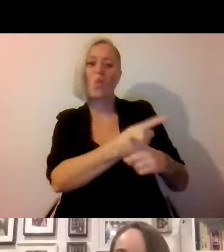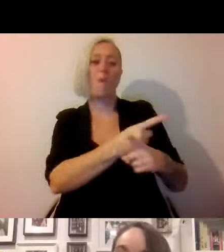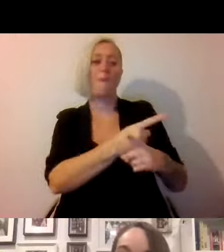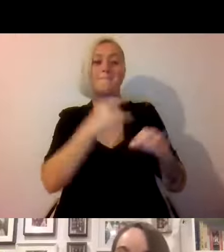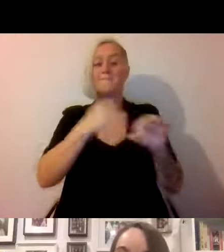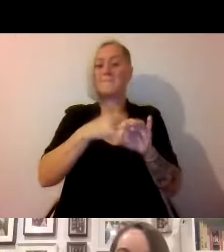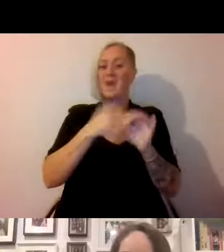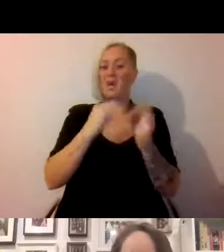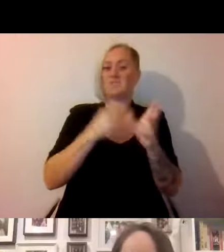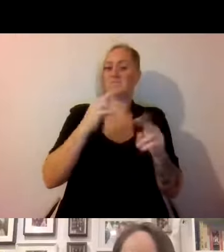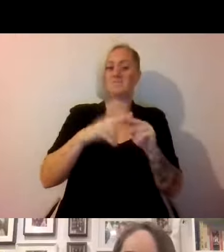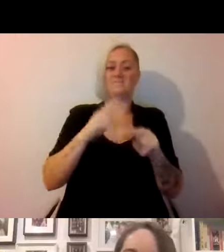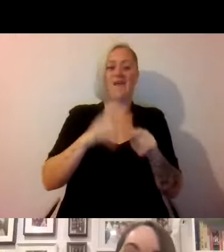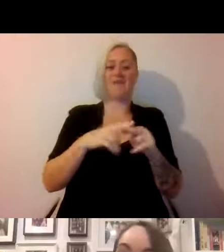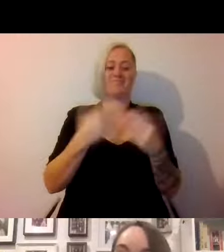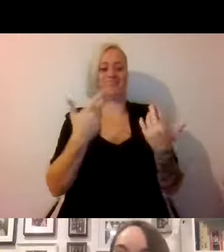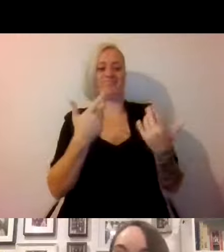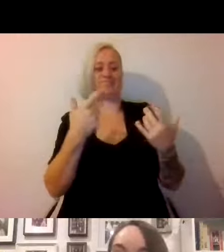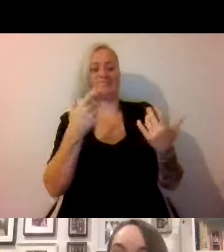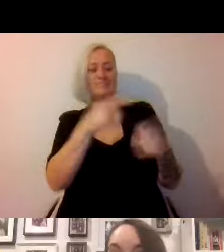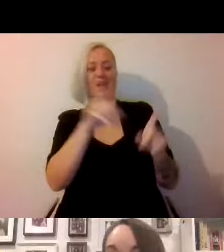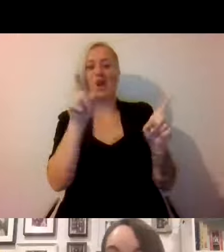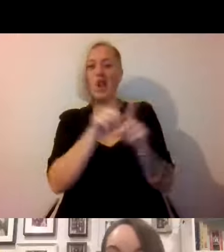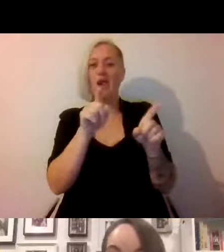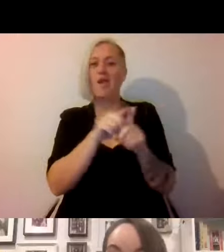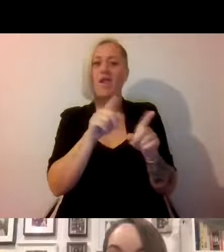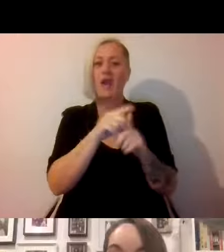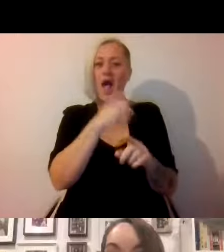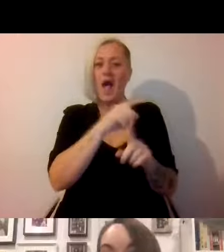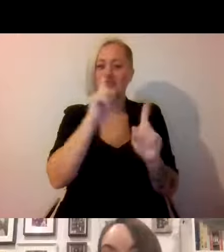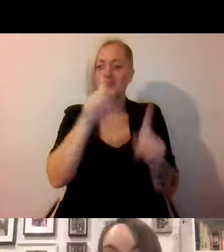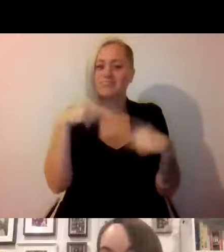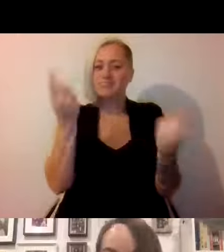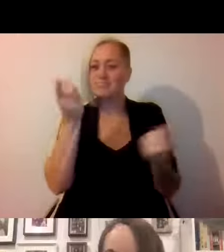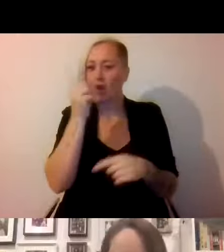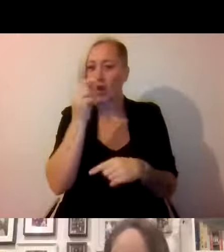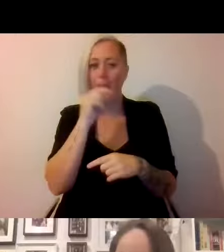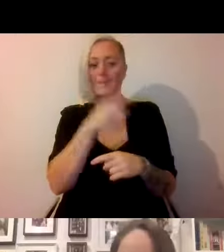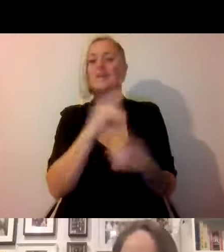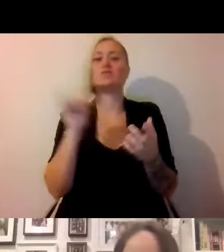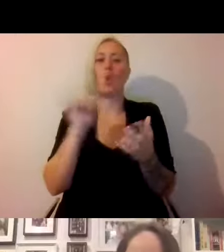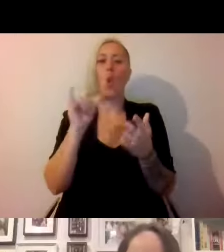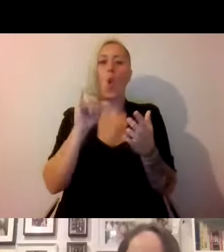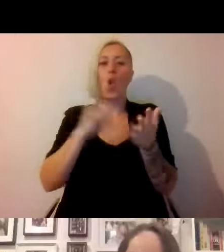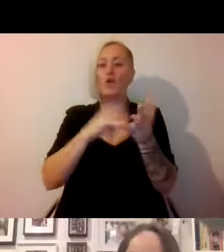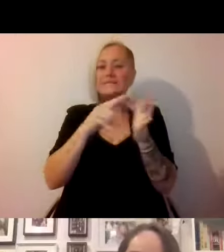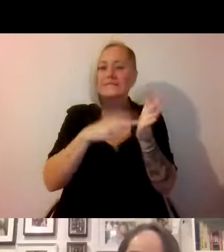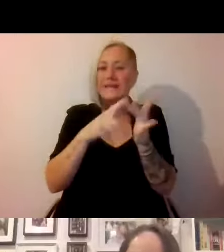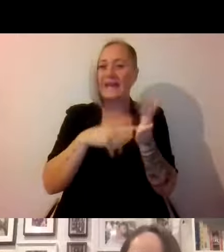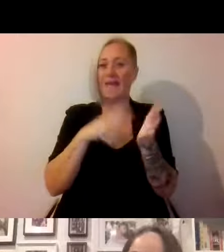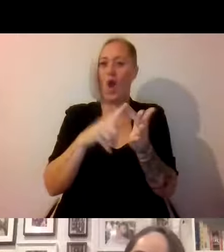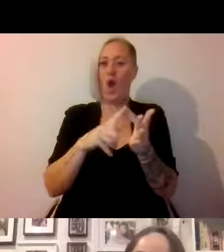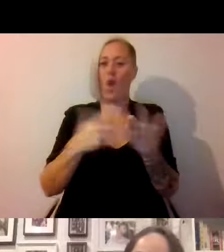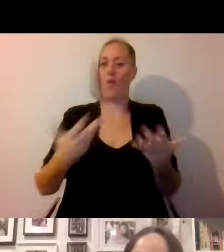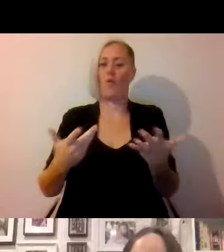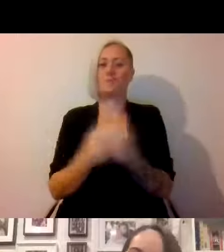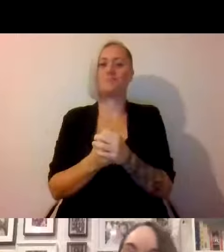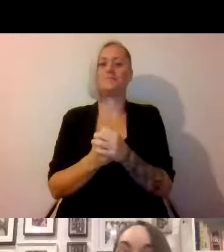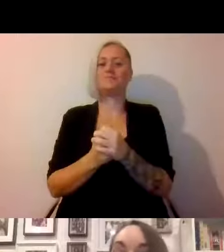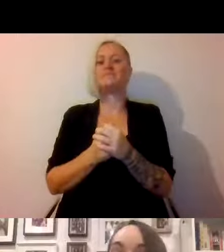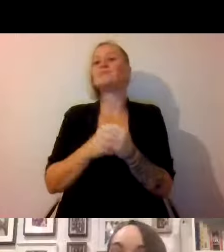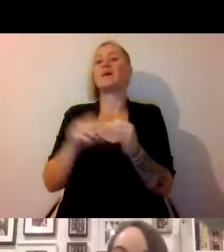as if he was senile, incompetent, or intellectually challenged, none of which he was. Deaf people